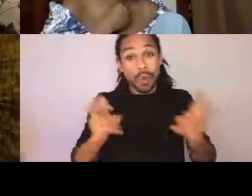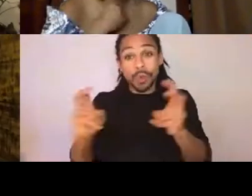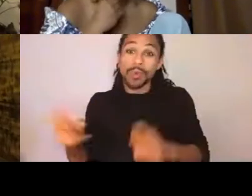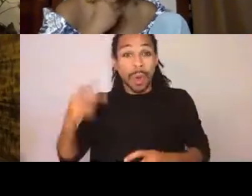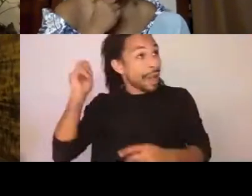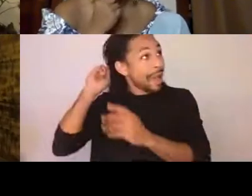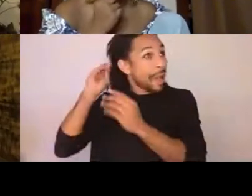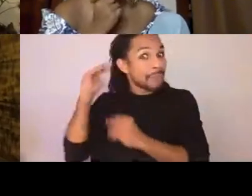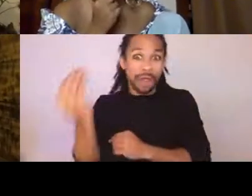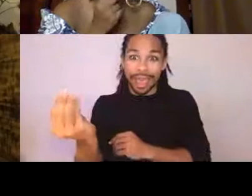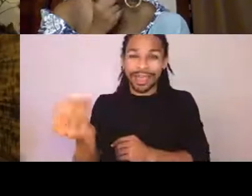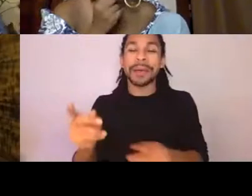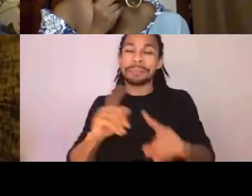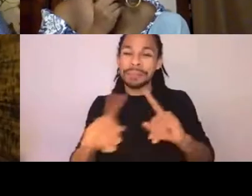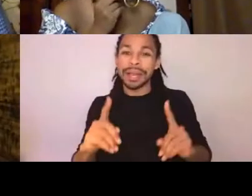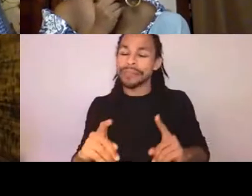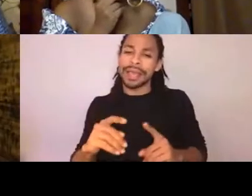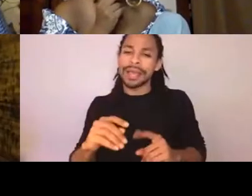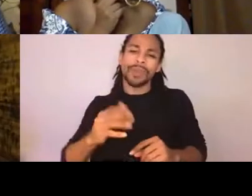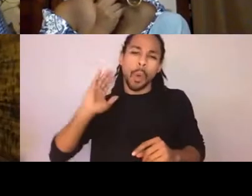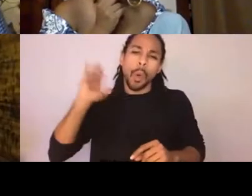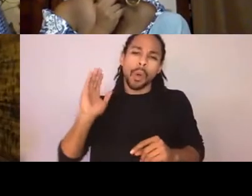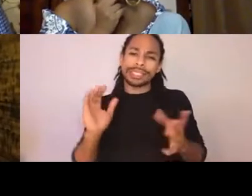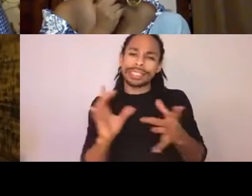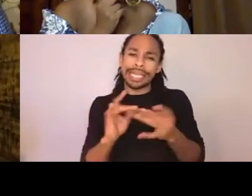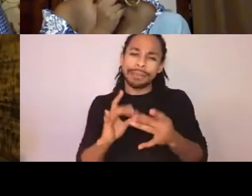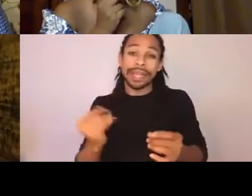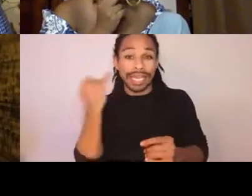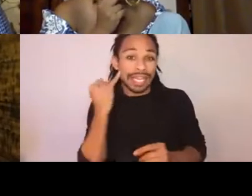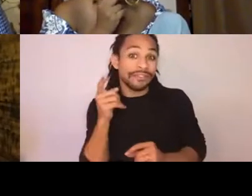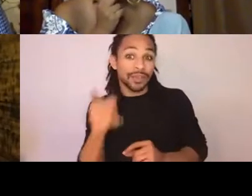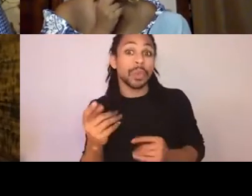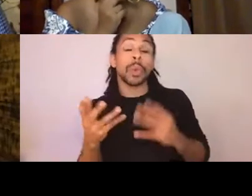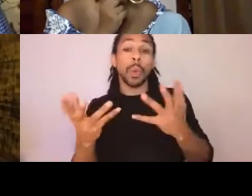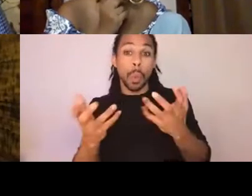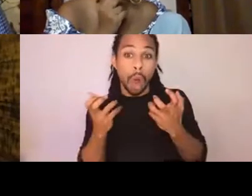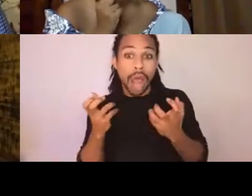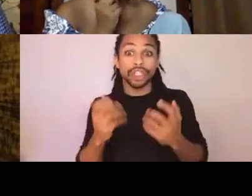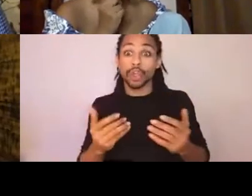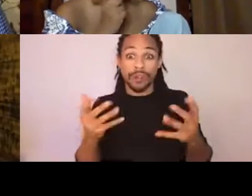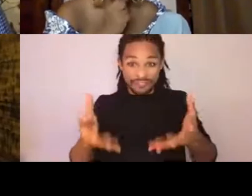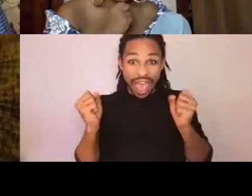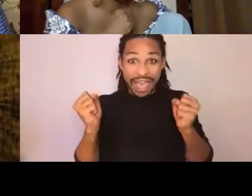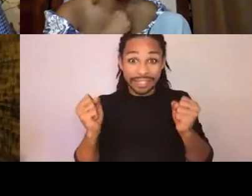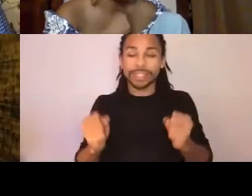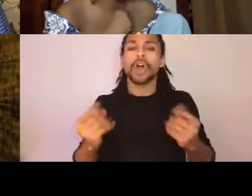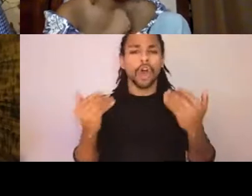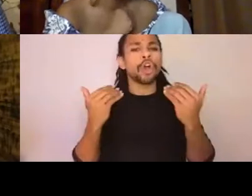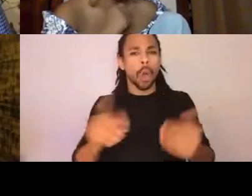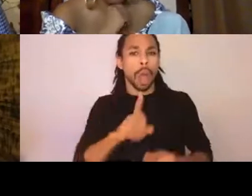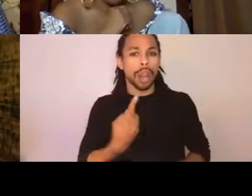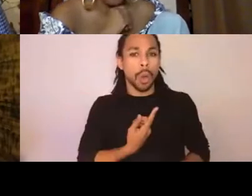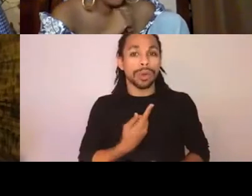the old adage, if you want to go fast, go alone. If you want to